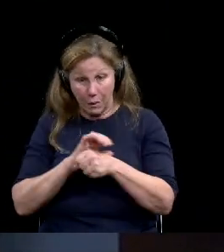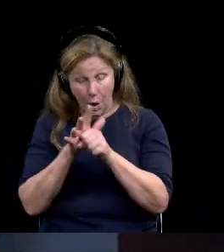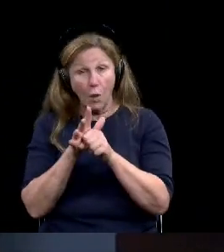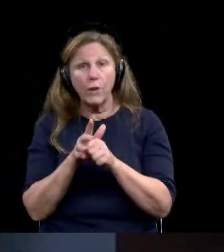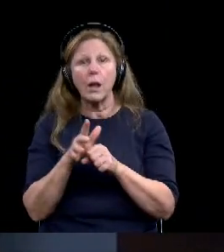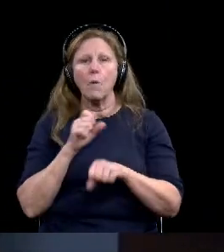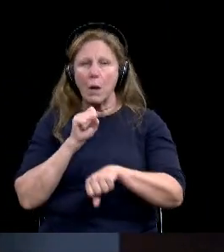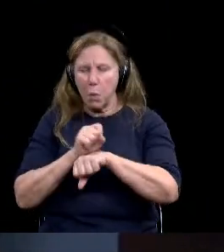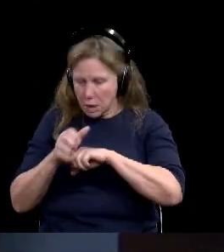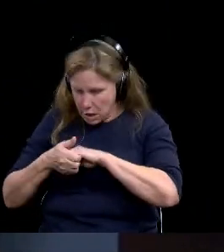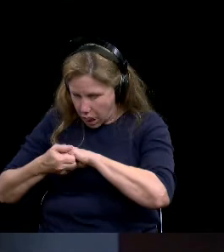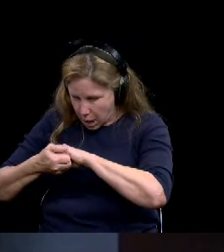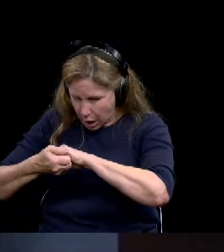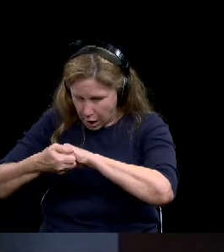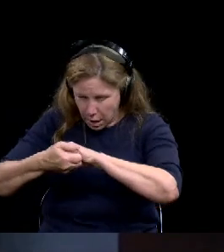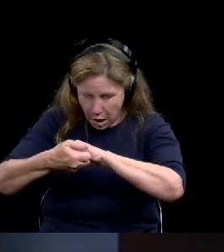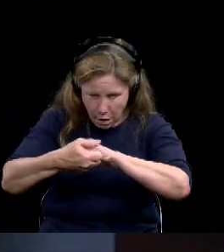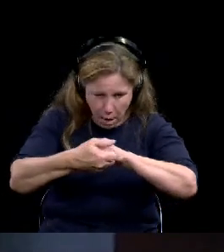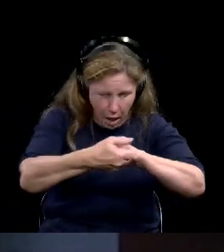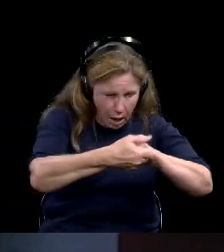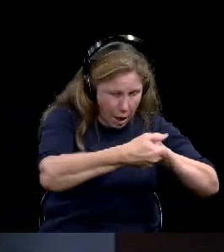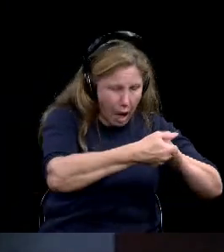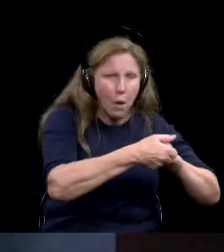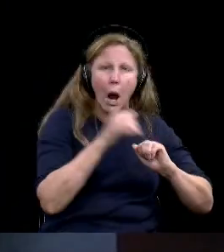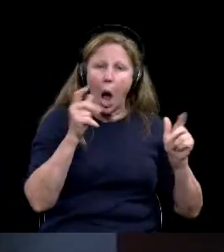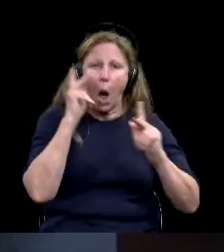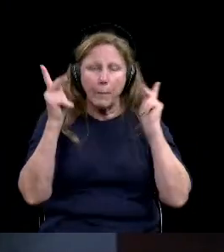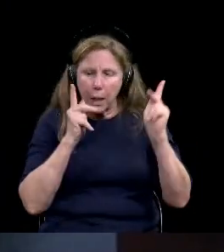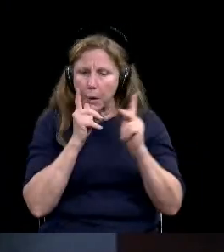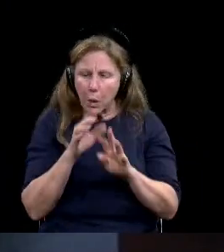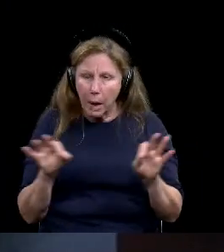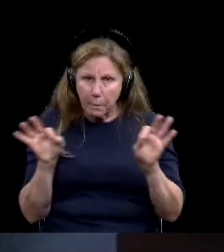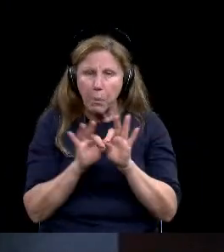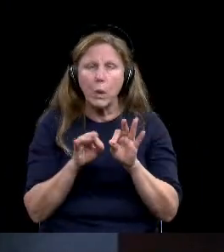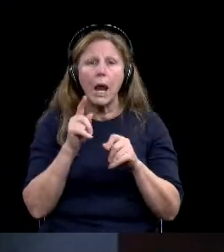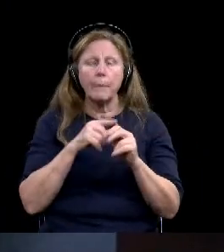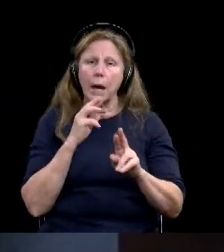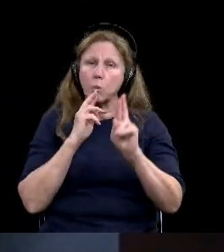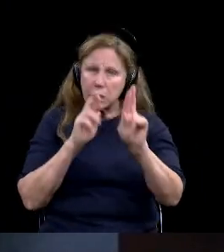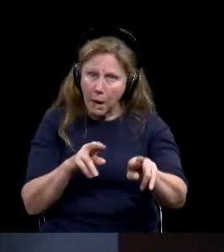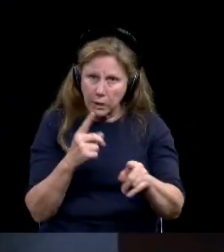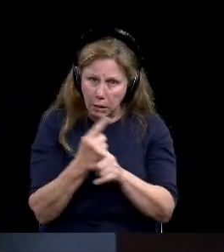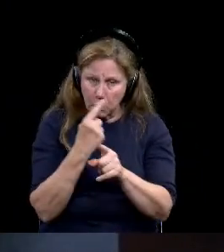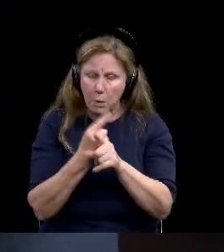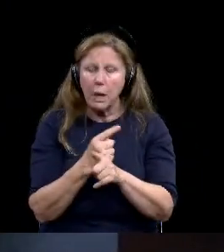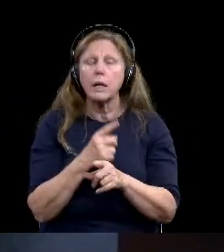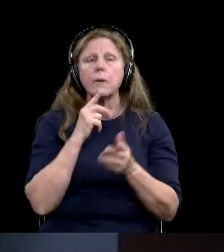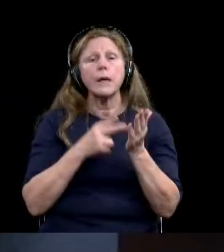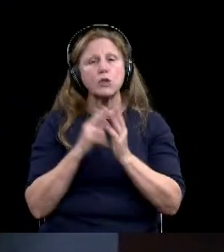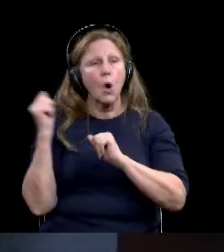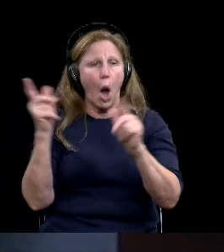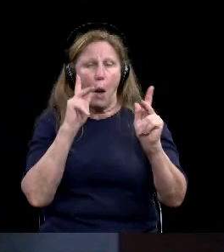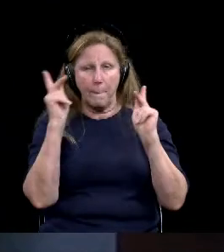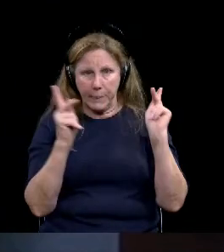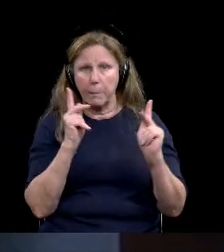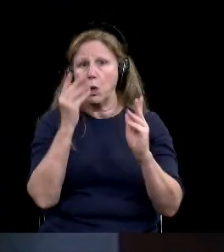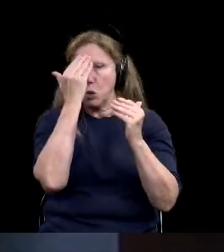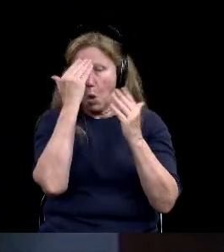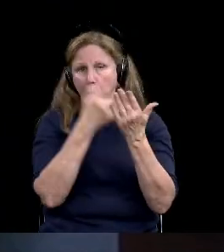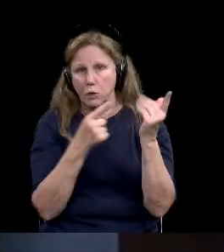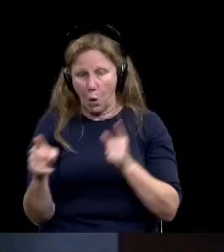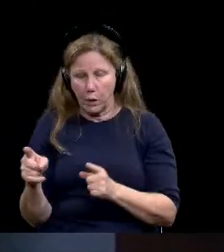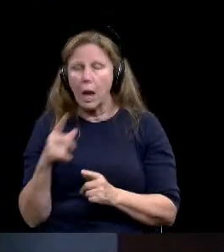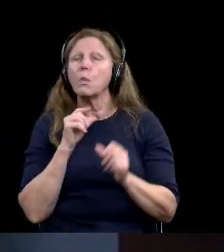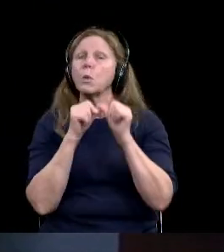is completely informed. And we will continue to do this. Thank you to Dr. Verner, LaShonda Mallory Horn, Deidre Emerson,